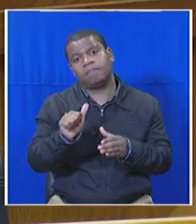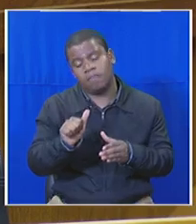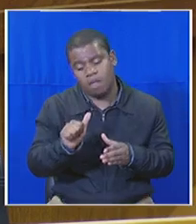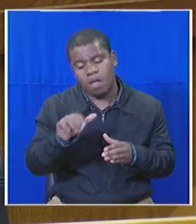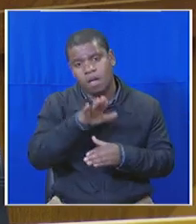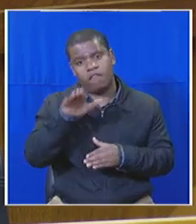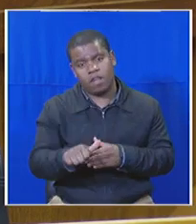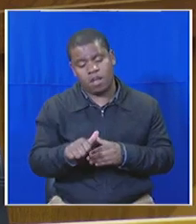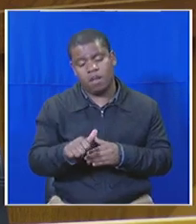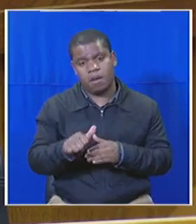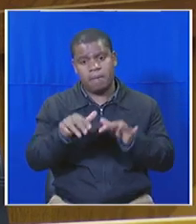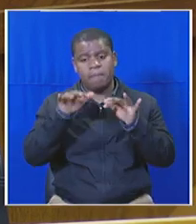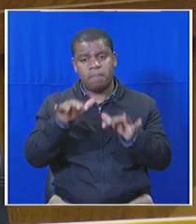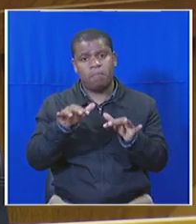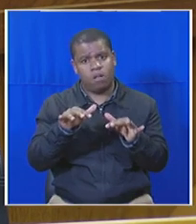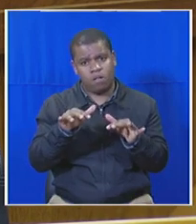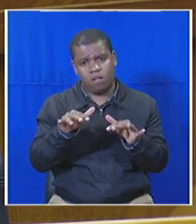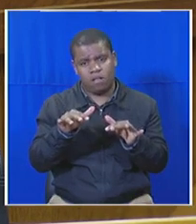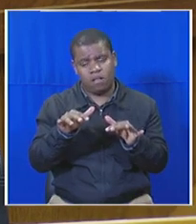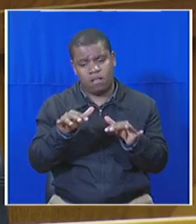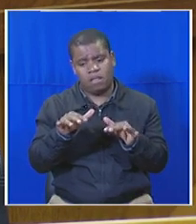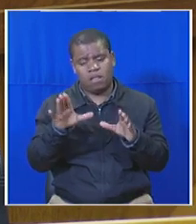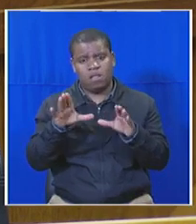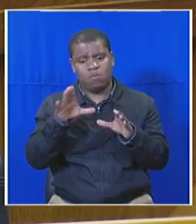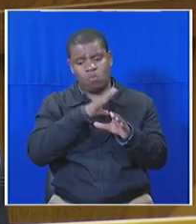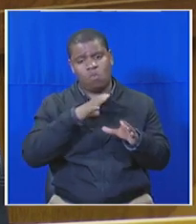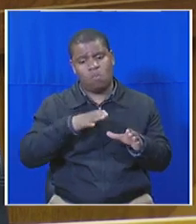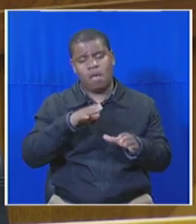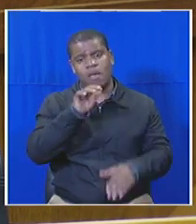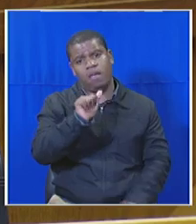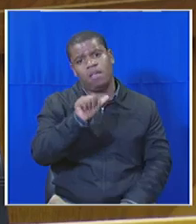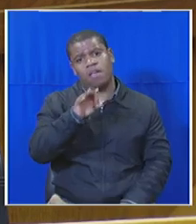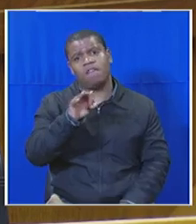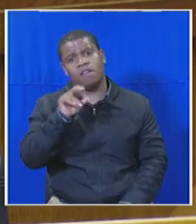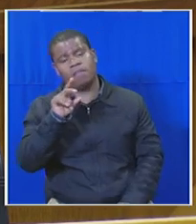chavelela eka vatirhikulobye, vanghana